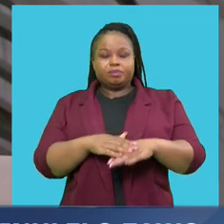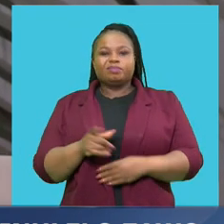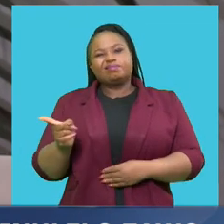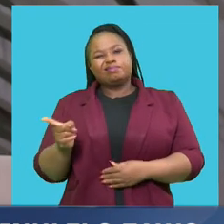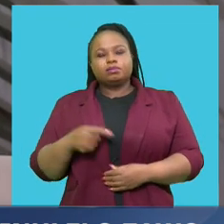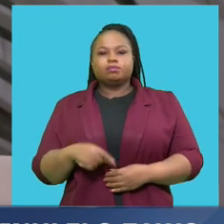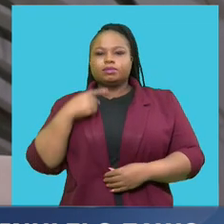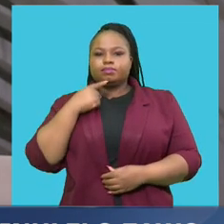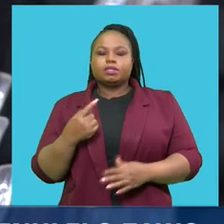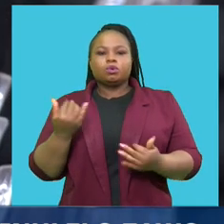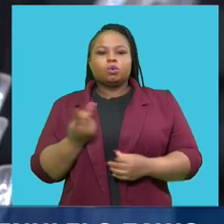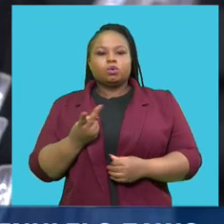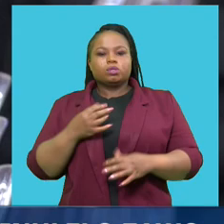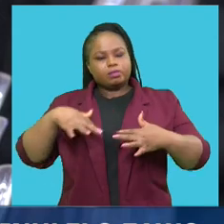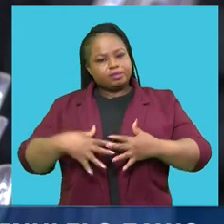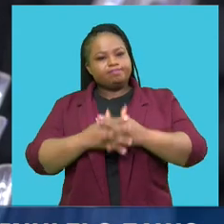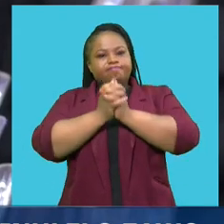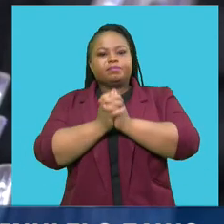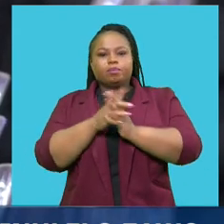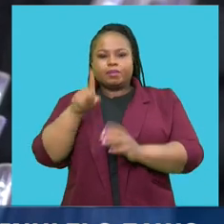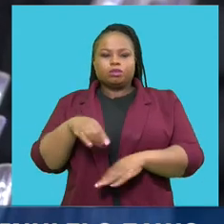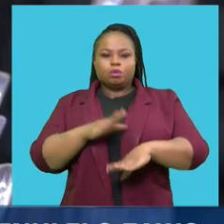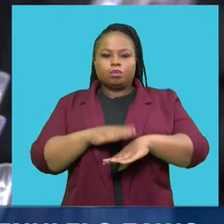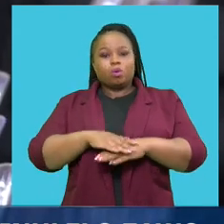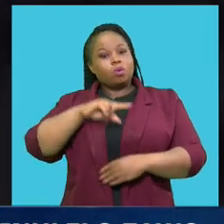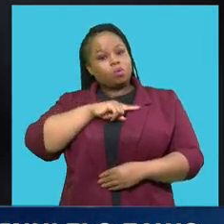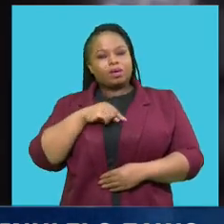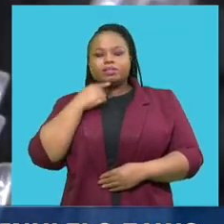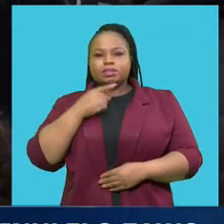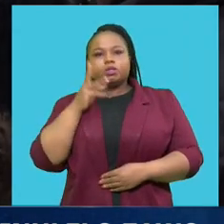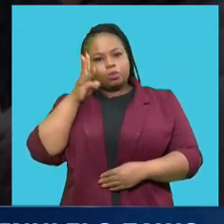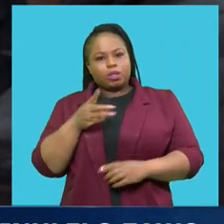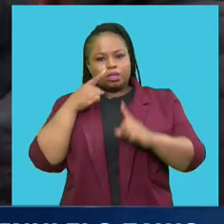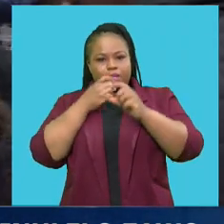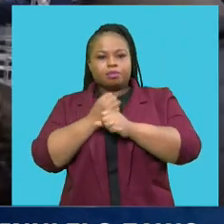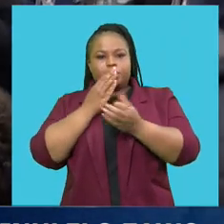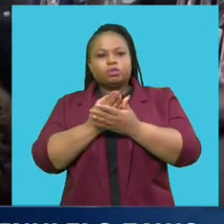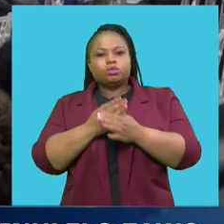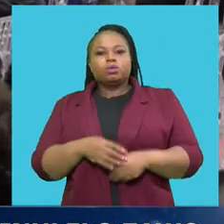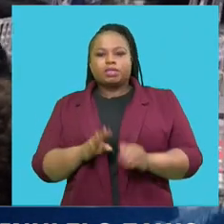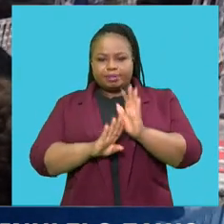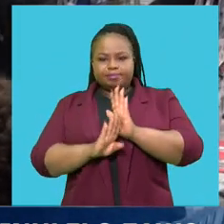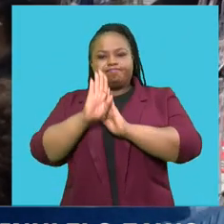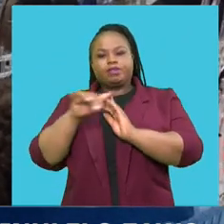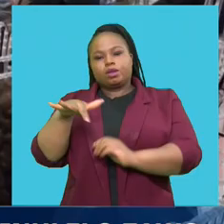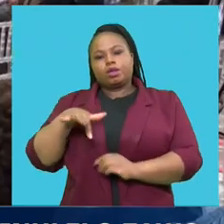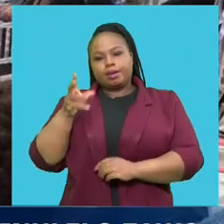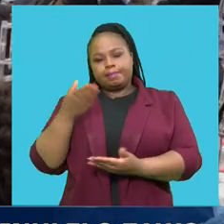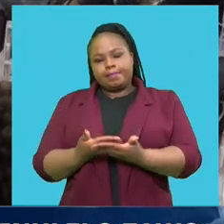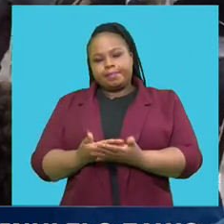usodolophu umemelele insebenziswano esithi yiyo ezokwenza ukuba kufezeke umbono wokuphucula la ndawo.